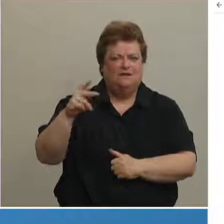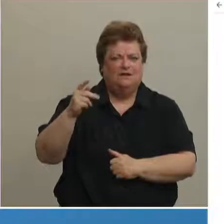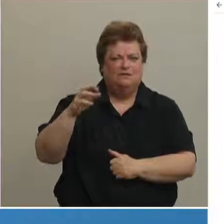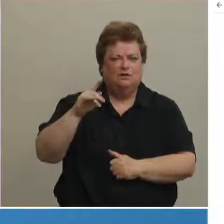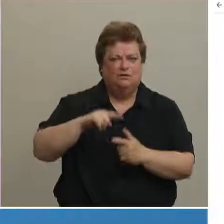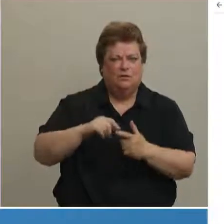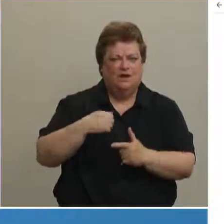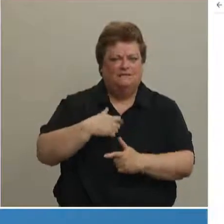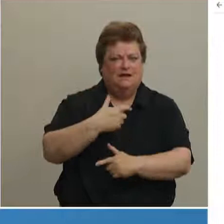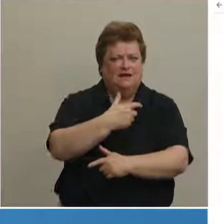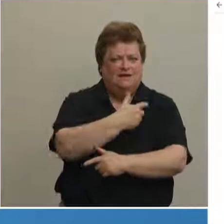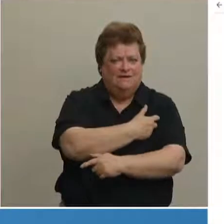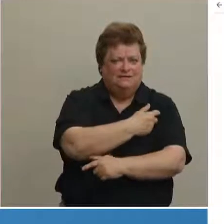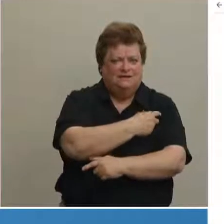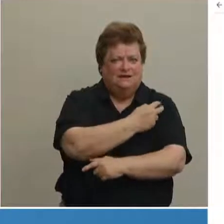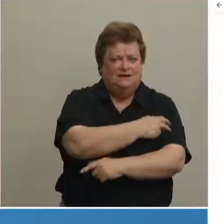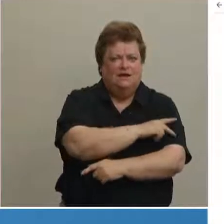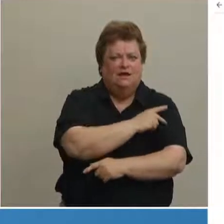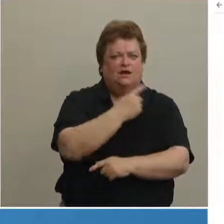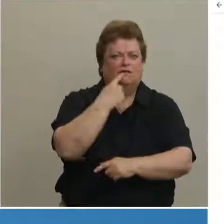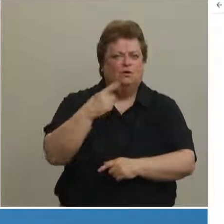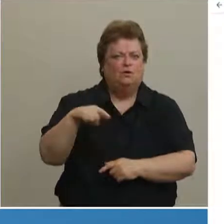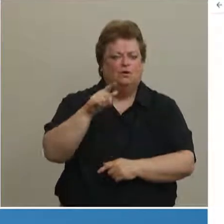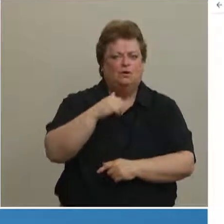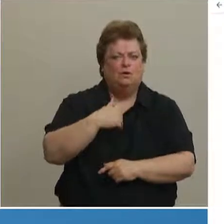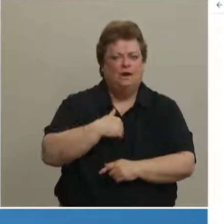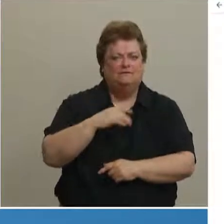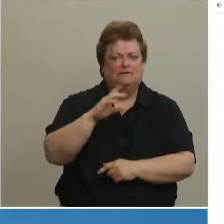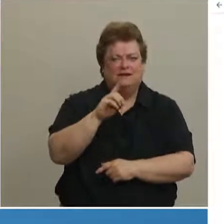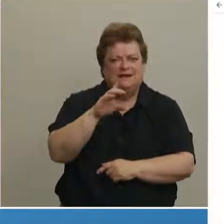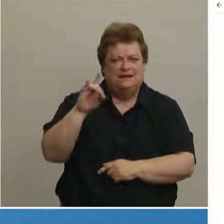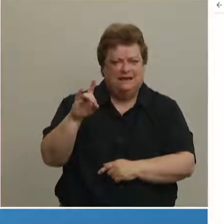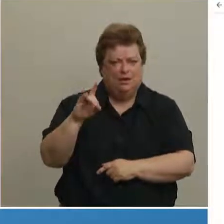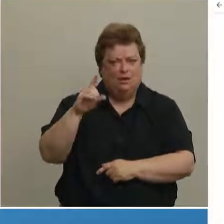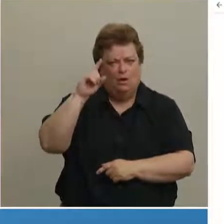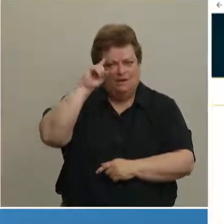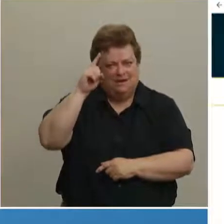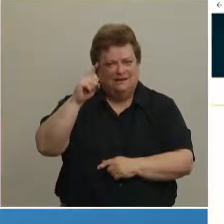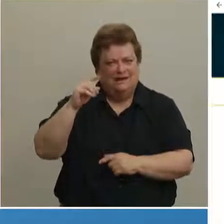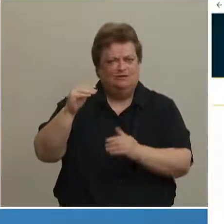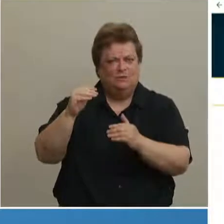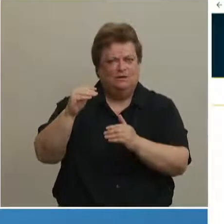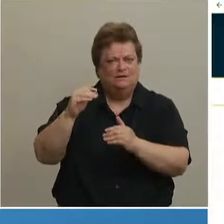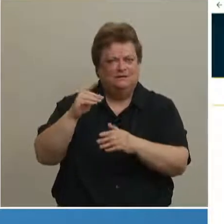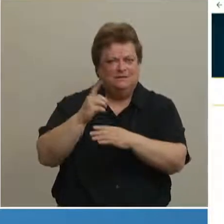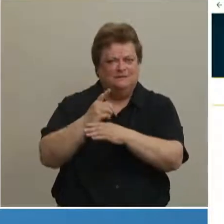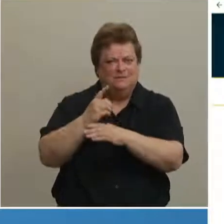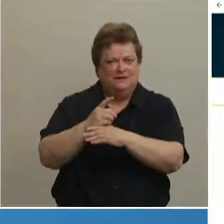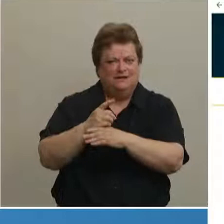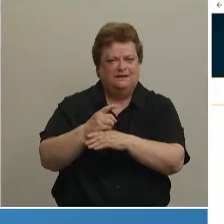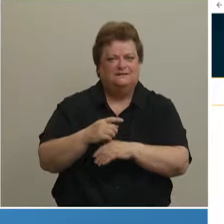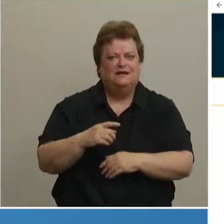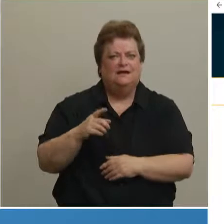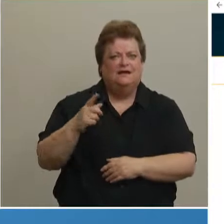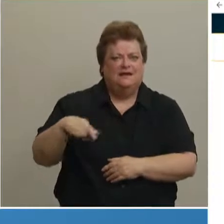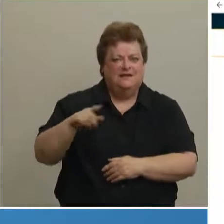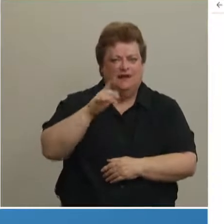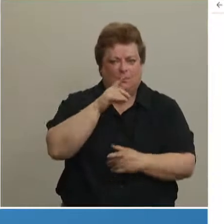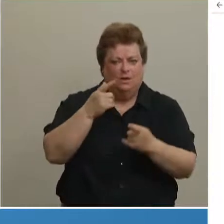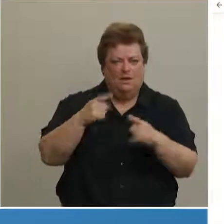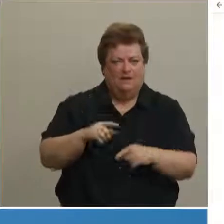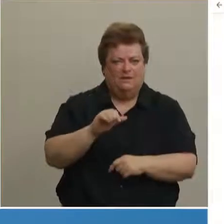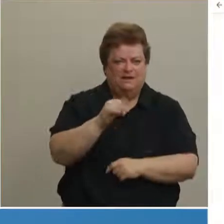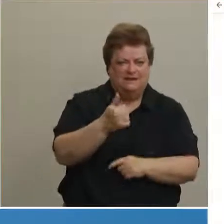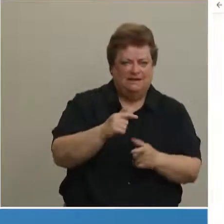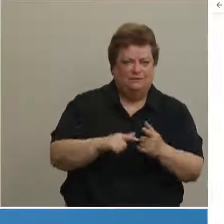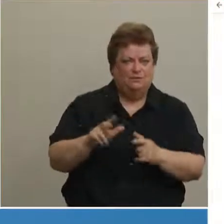vaccination clinic for people with intellectual and developmental disabilities and their caregivers in Lincoln. That will be tomorrow from